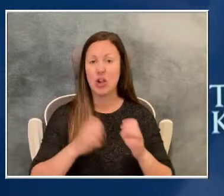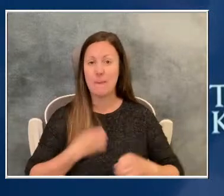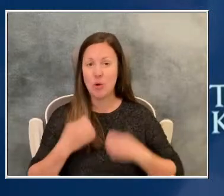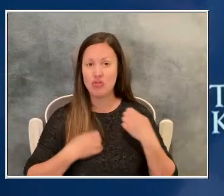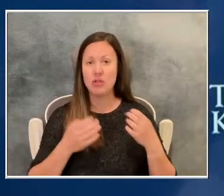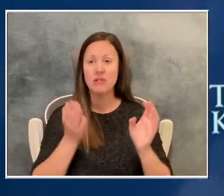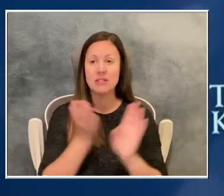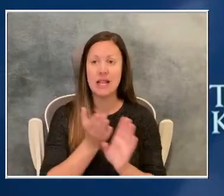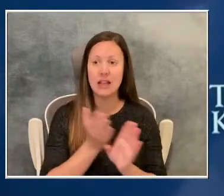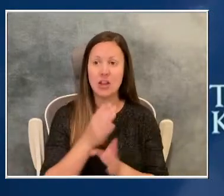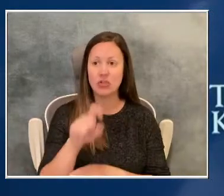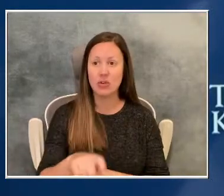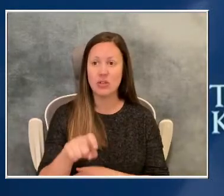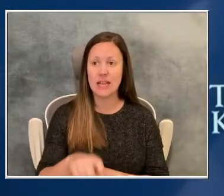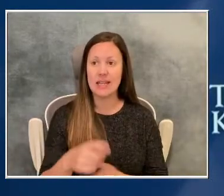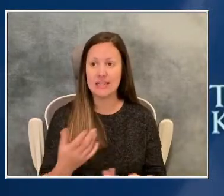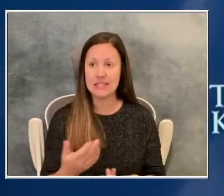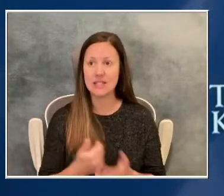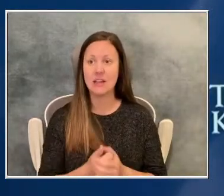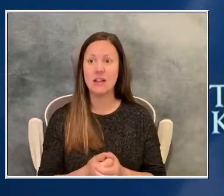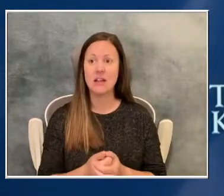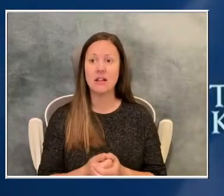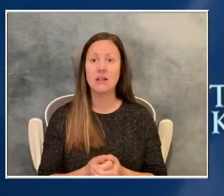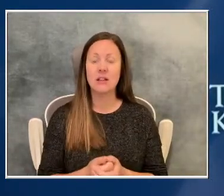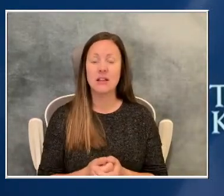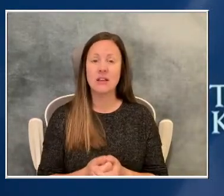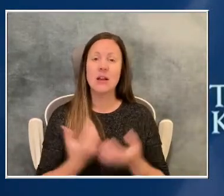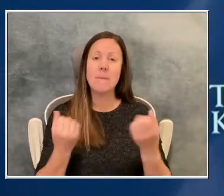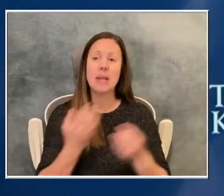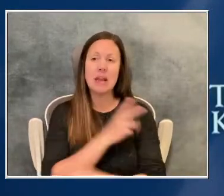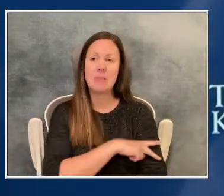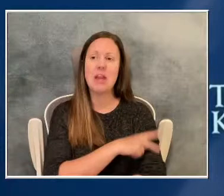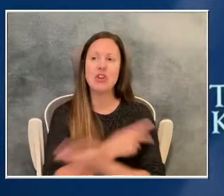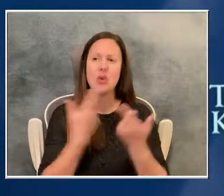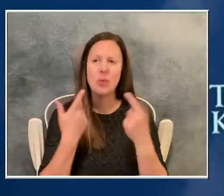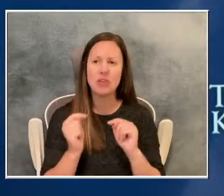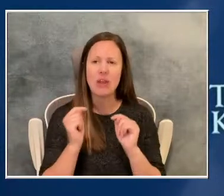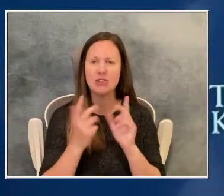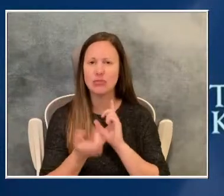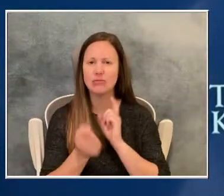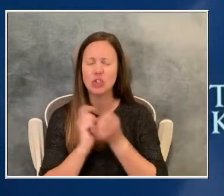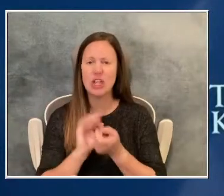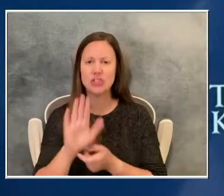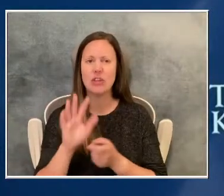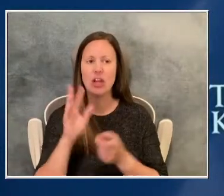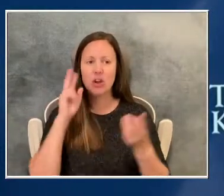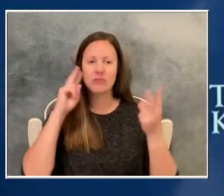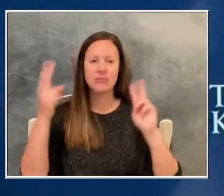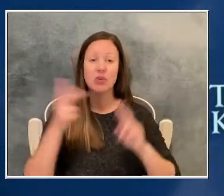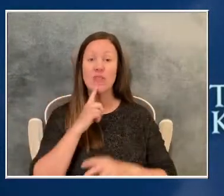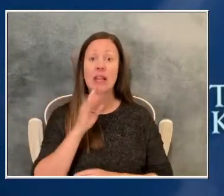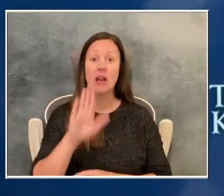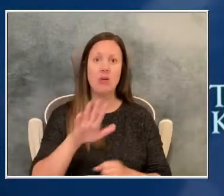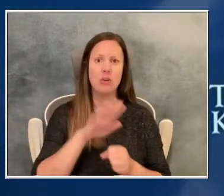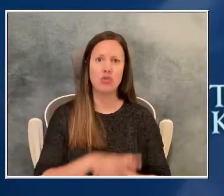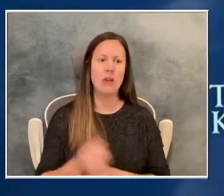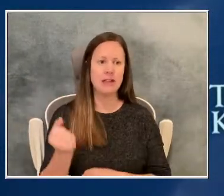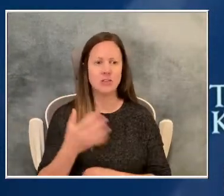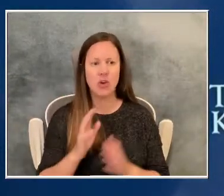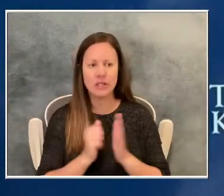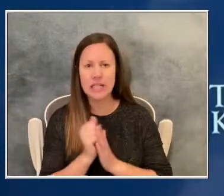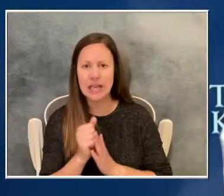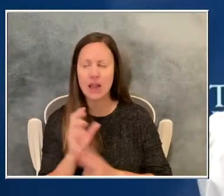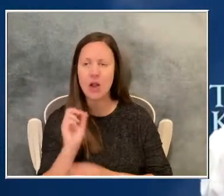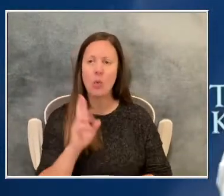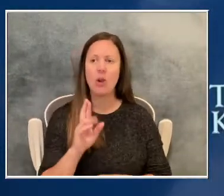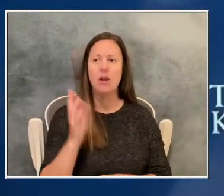lot of patients, we try to correct a misconception that like their stress caused their cancer, or like if I'm not